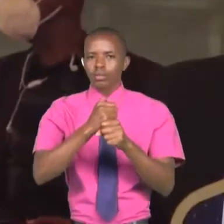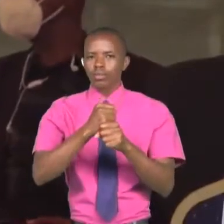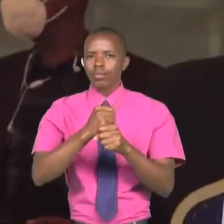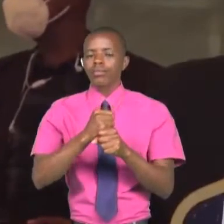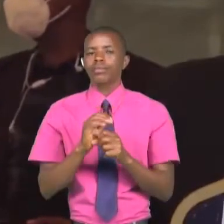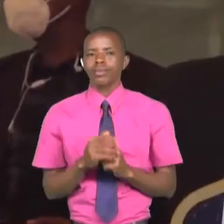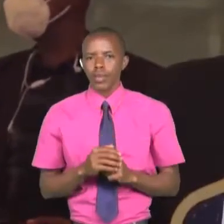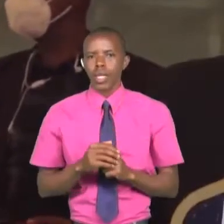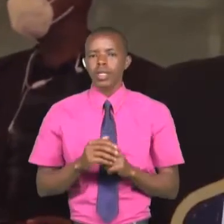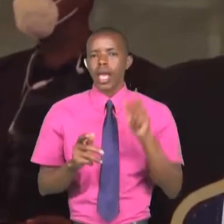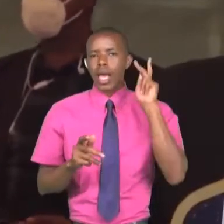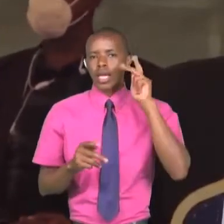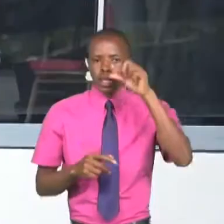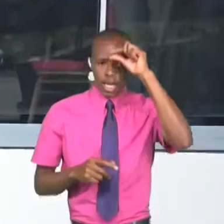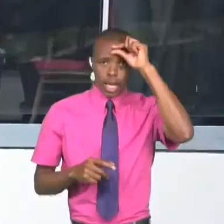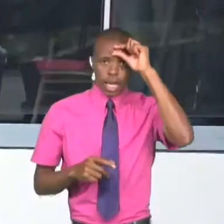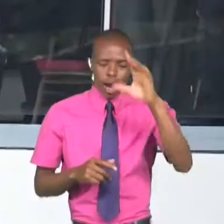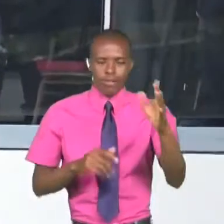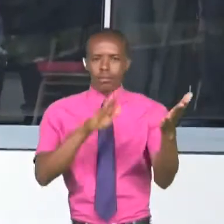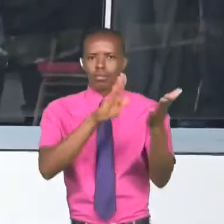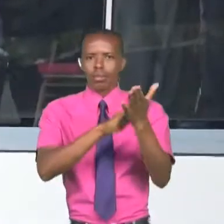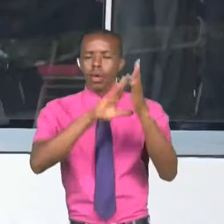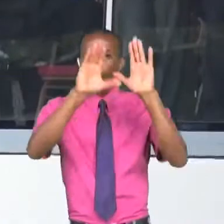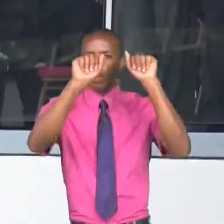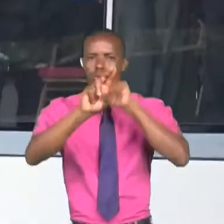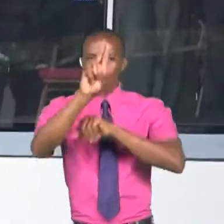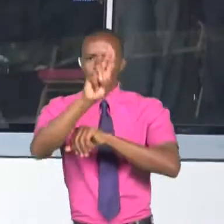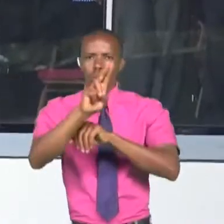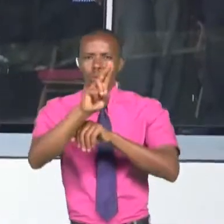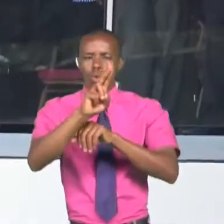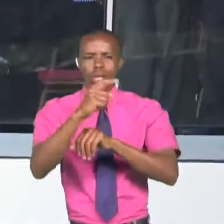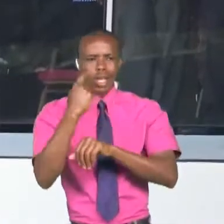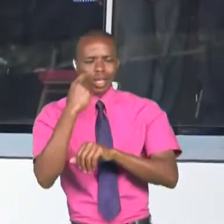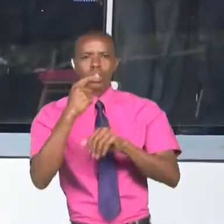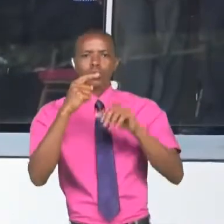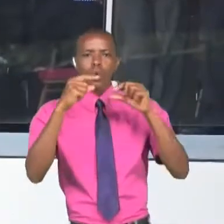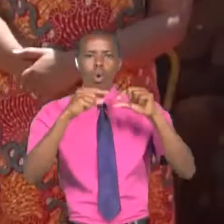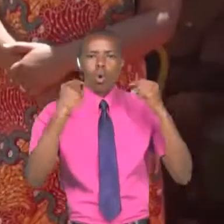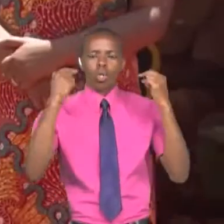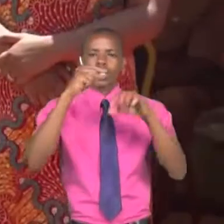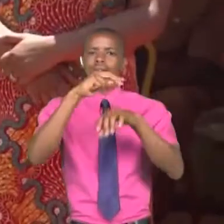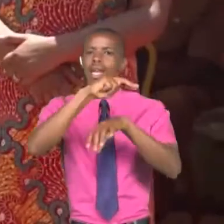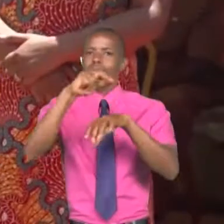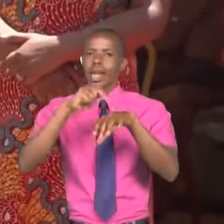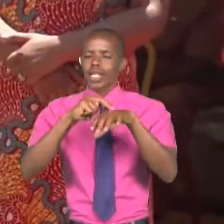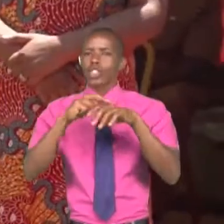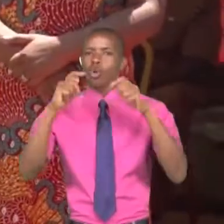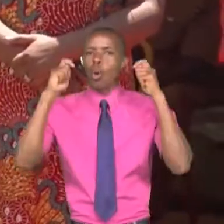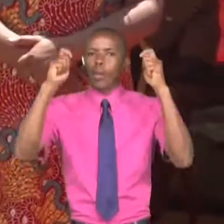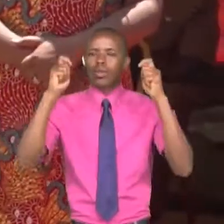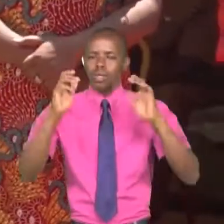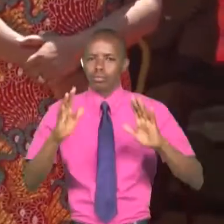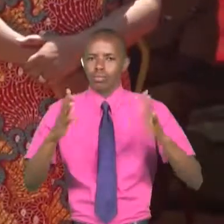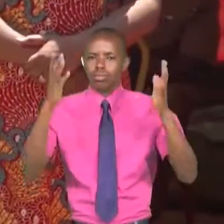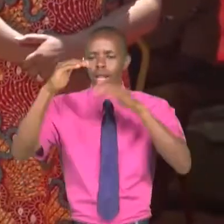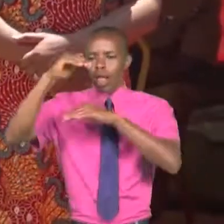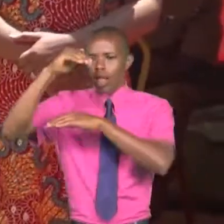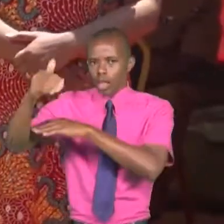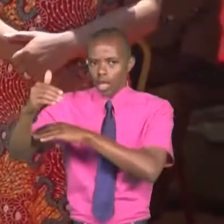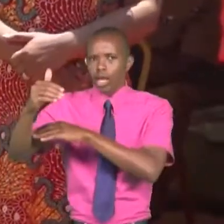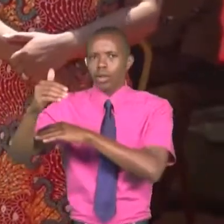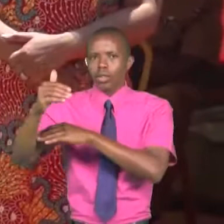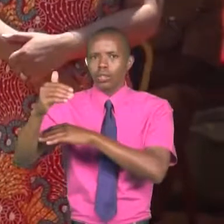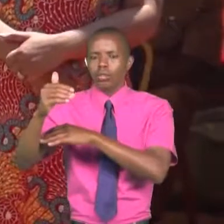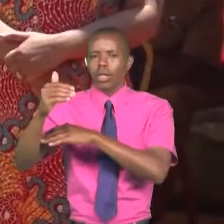Ongwae applauded President Kenyatta for reconsidering to host the next National Mashujaa celebration in the county after